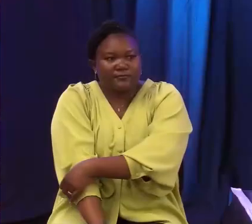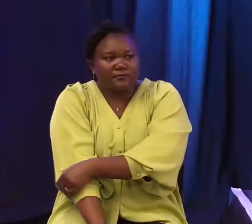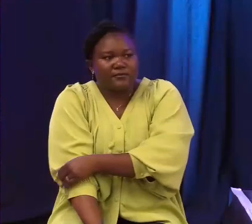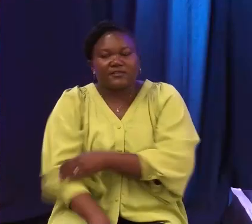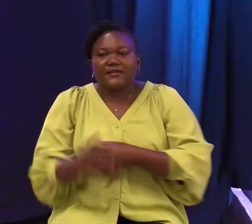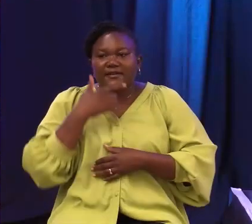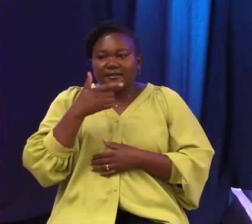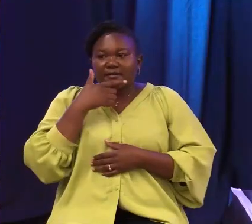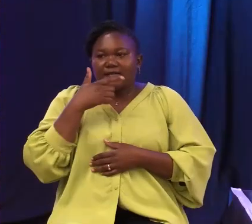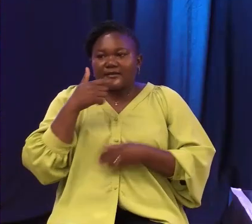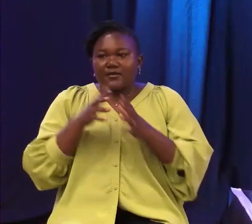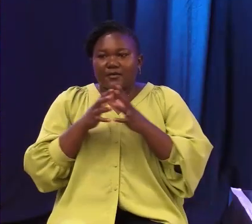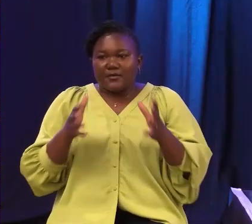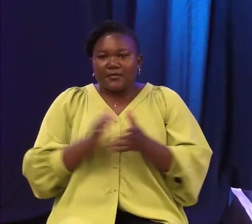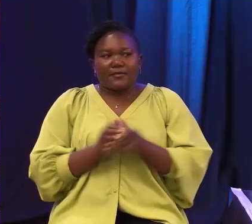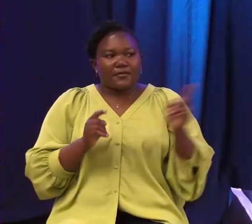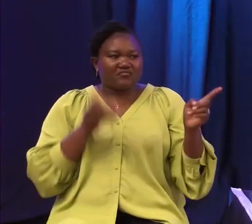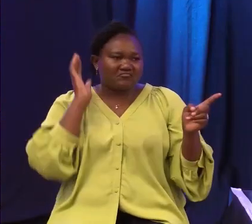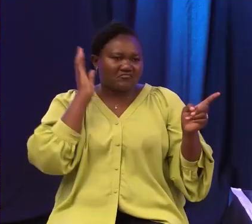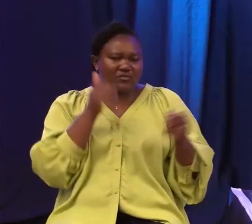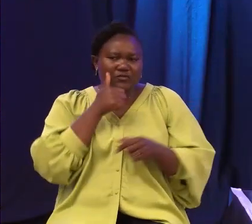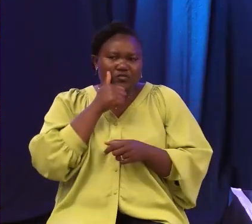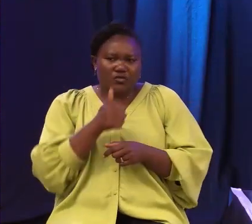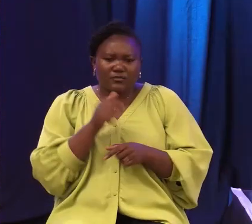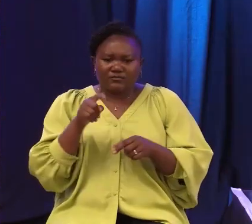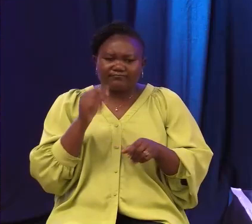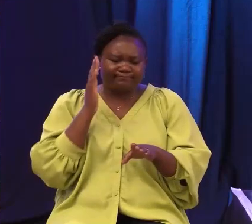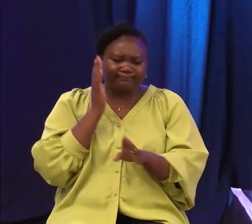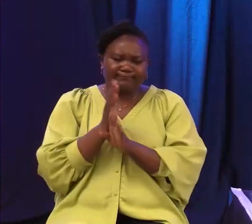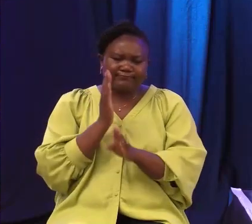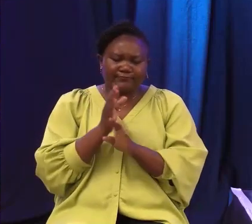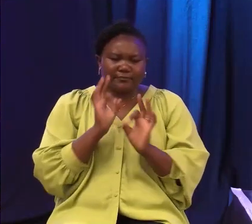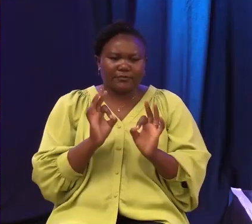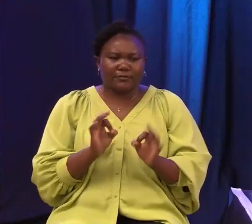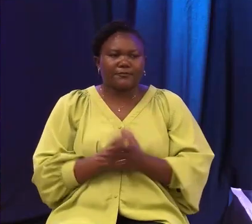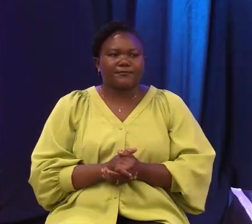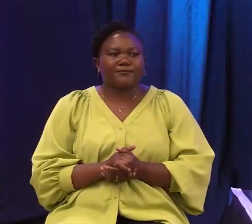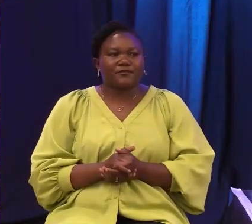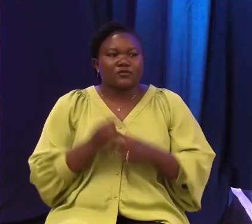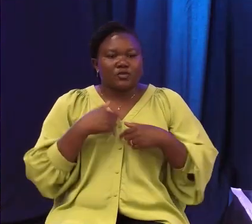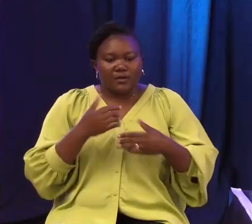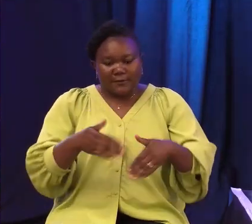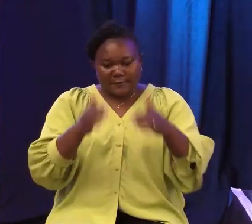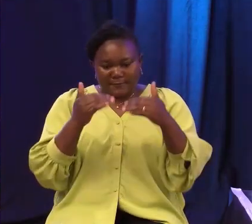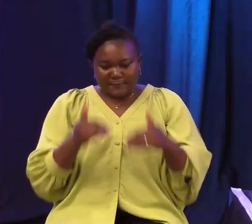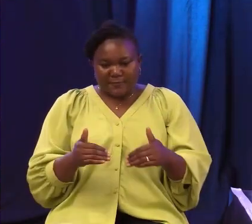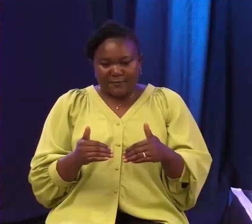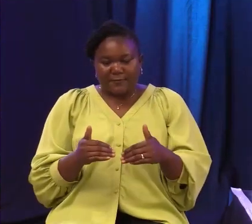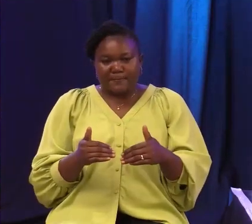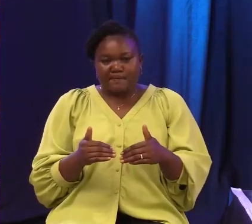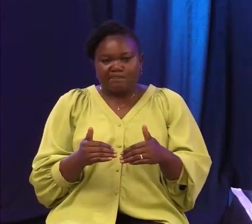Thank you for your informative presentation, Miss Natalie. We will move on to the next presentation